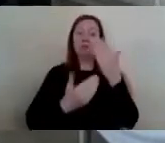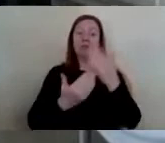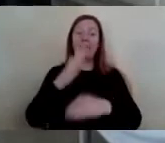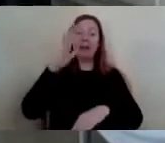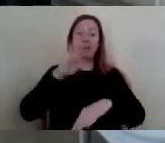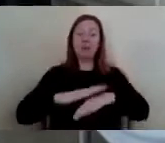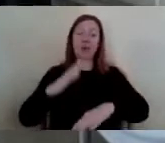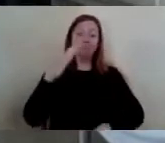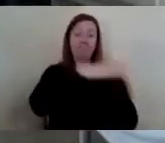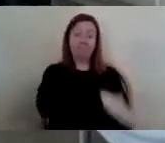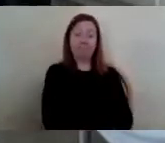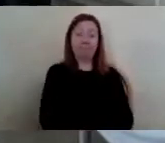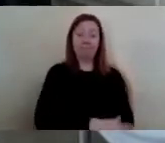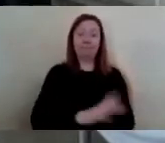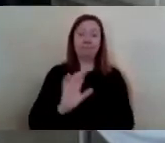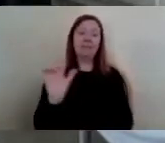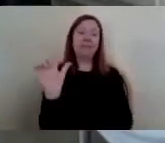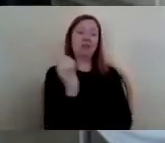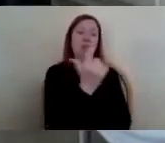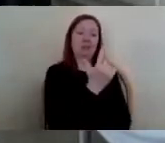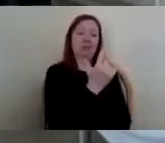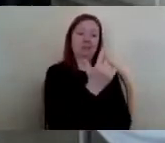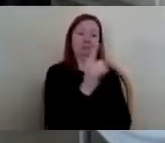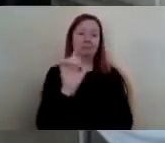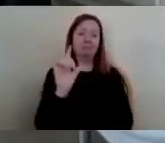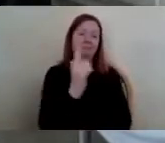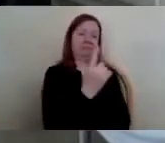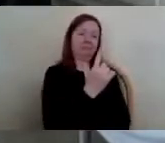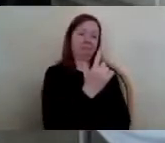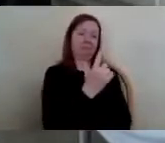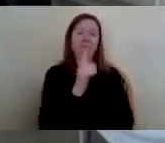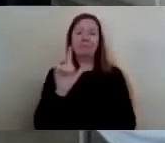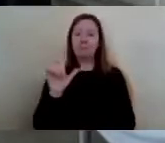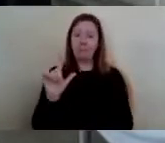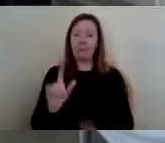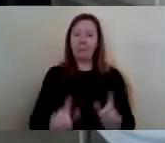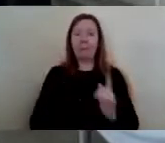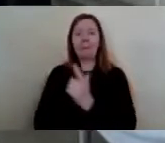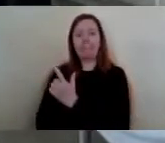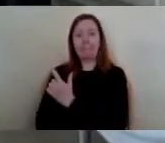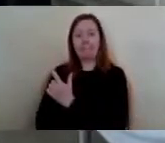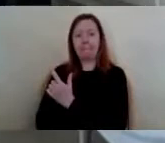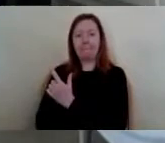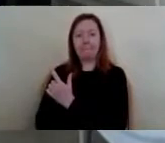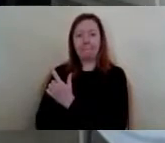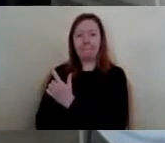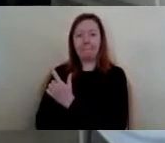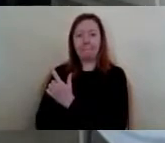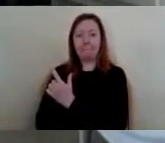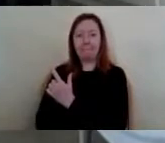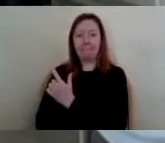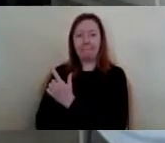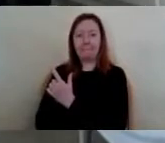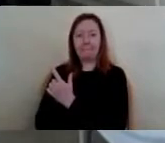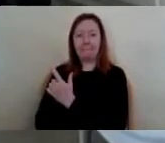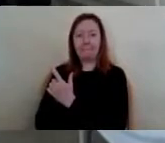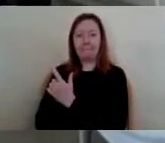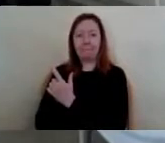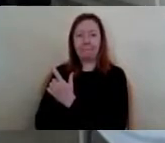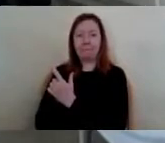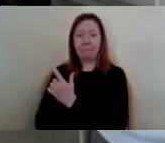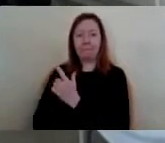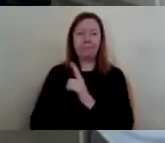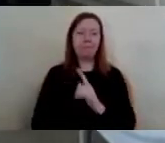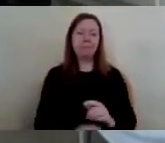it on the outside of your thigh, you're gonna turn slightly, come back to the center, and then let's now shift to the other side. So we're turning,